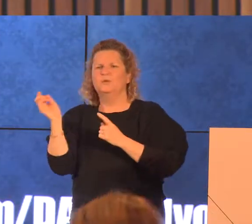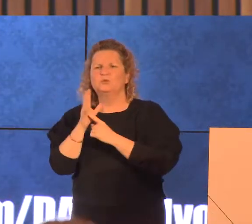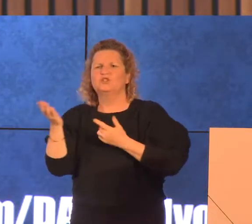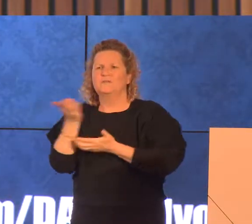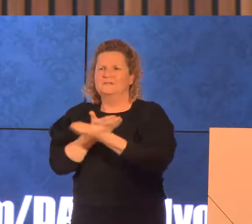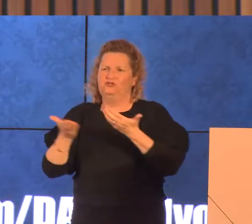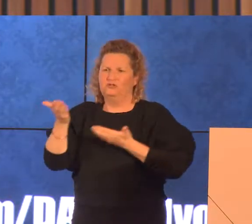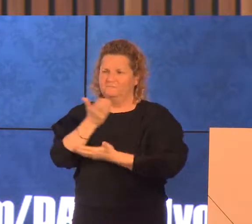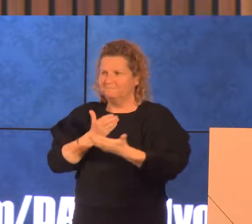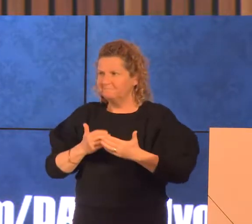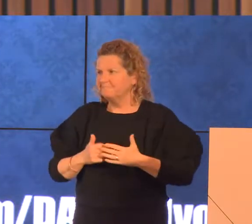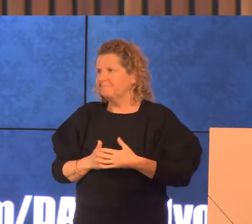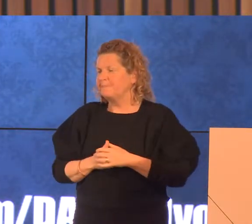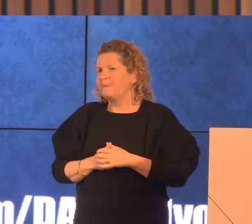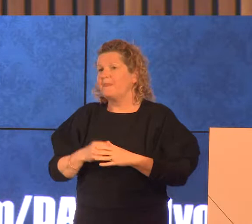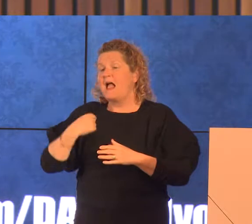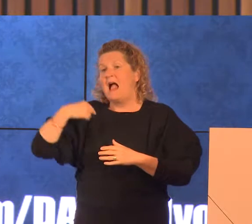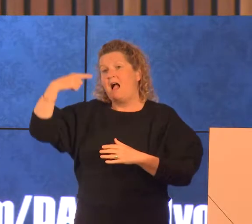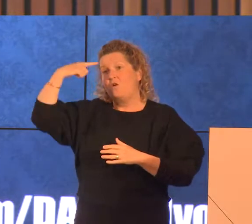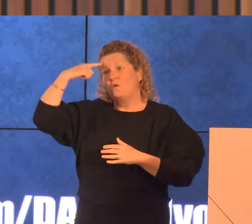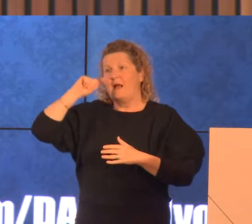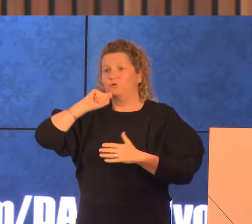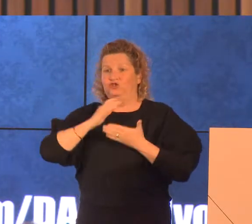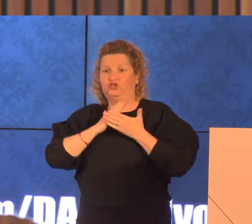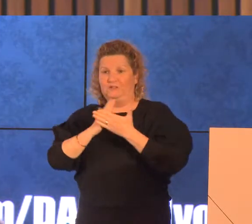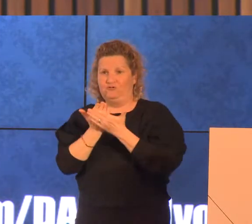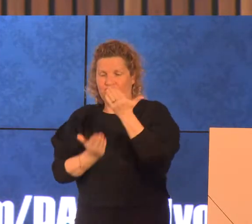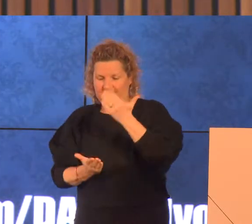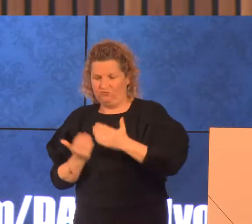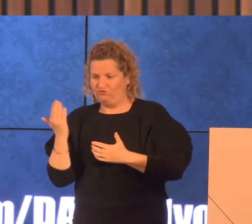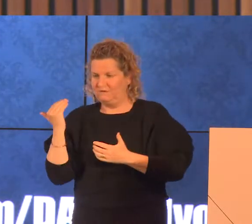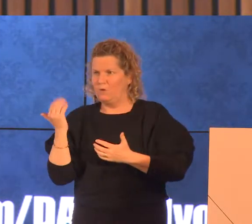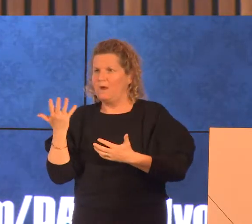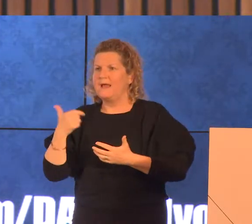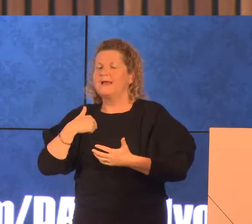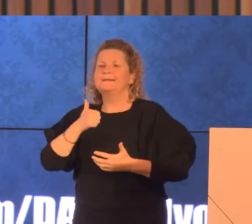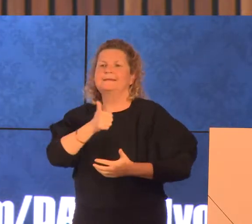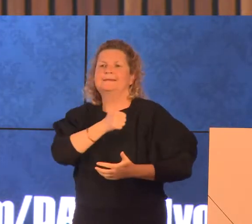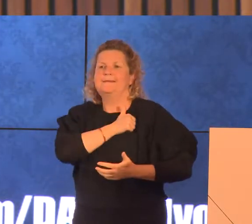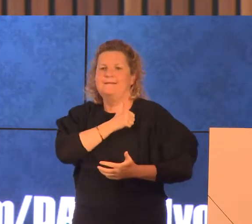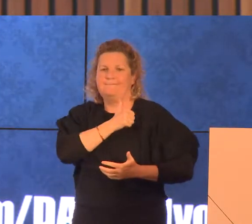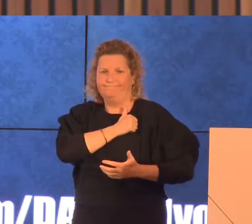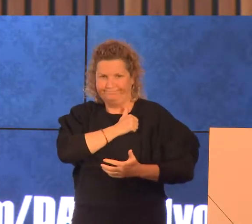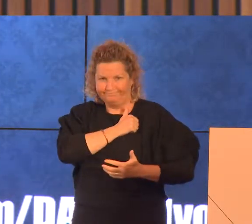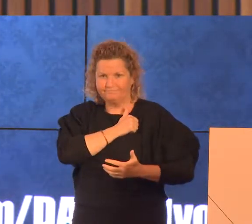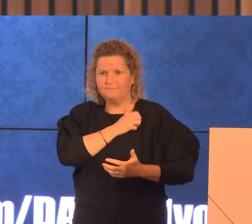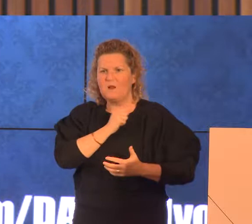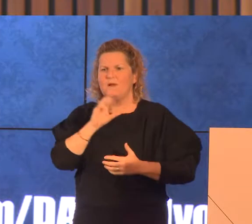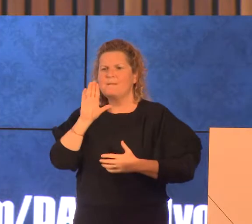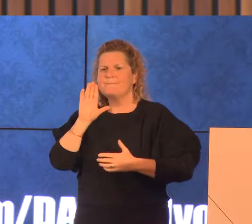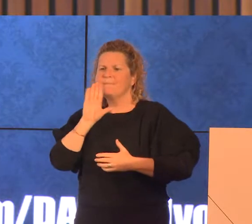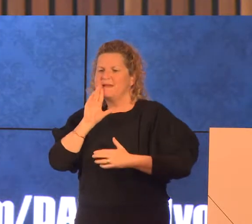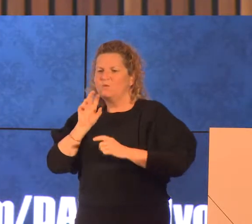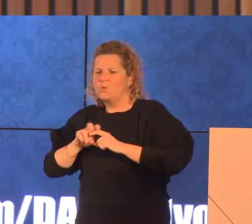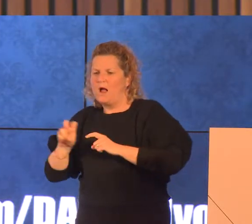share with you, recently I was in Canada on a speaking tour for a month